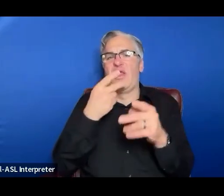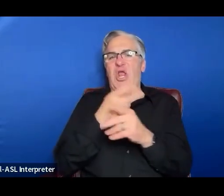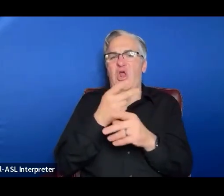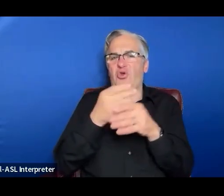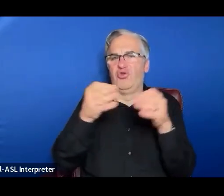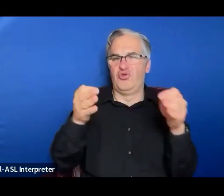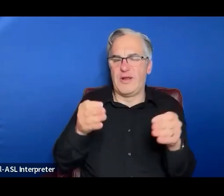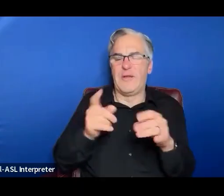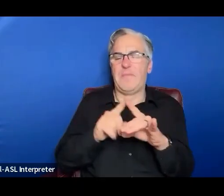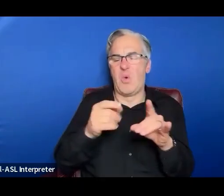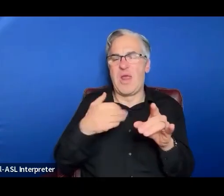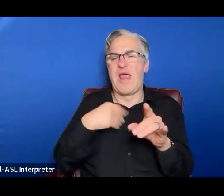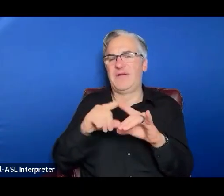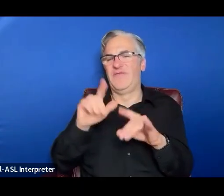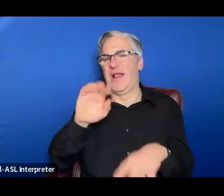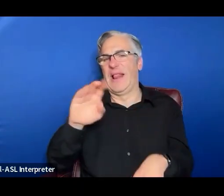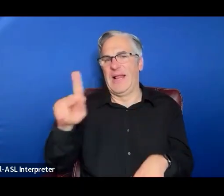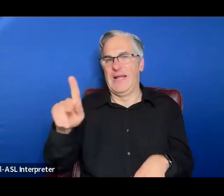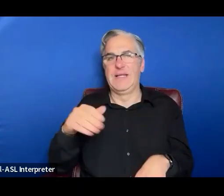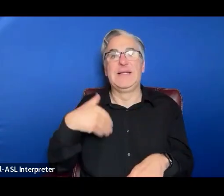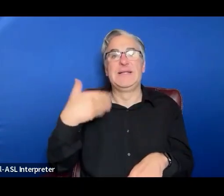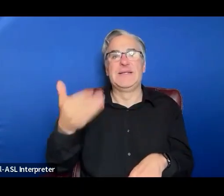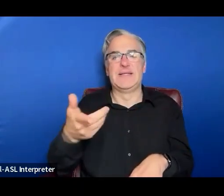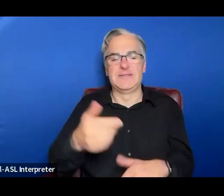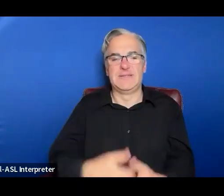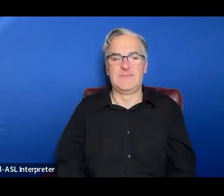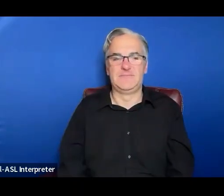get those. Let's go to the next slide.